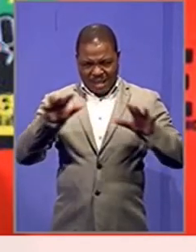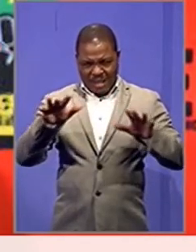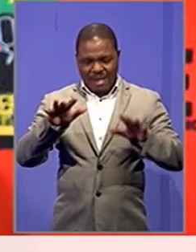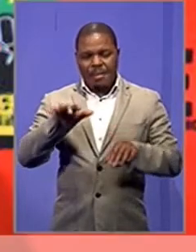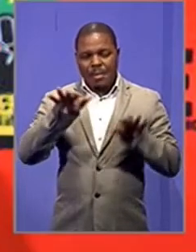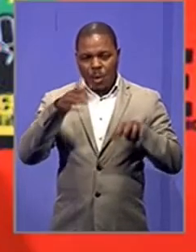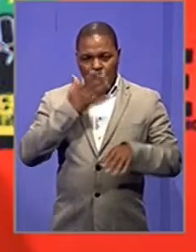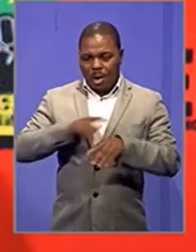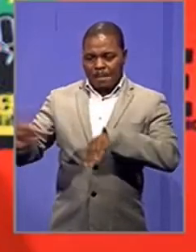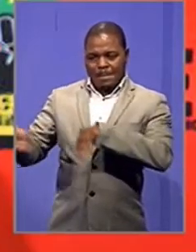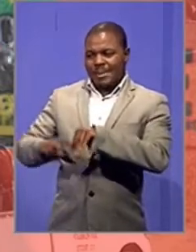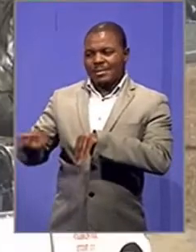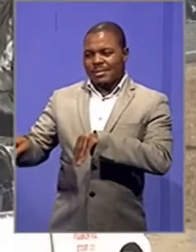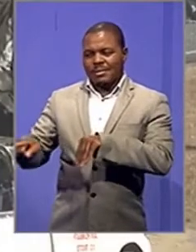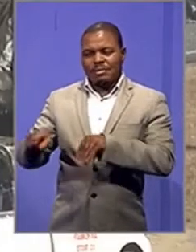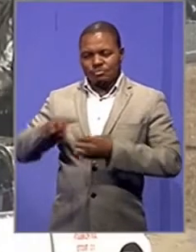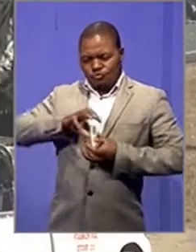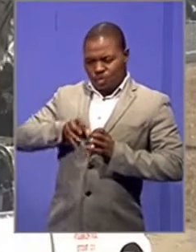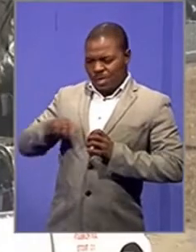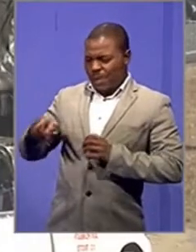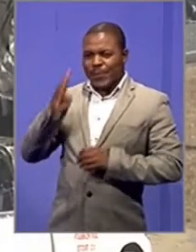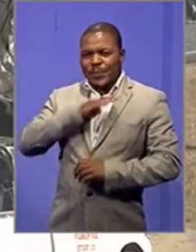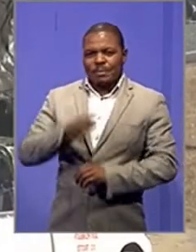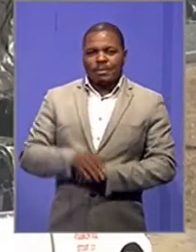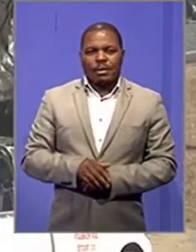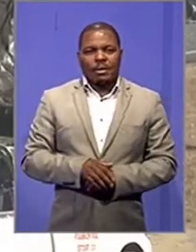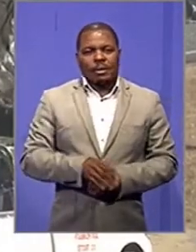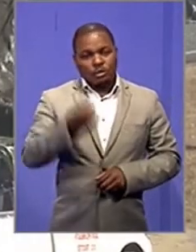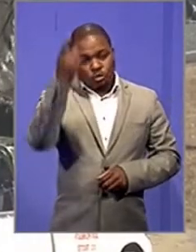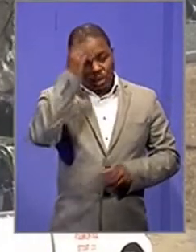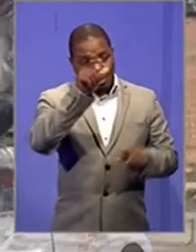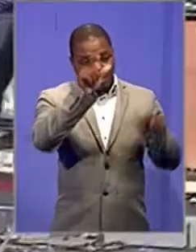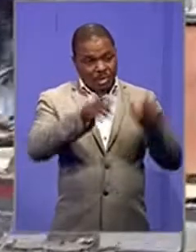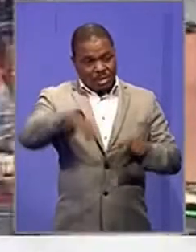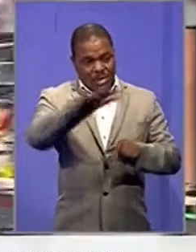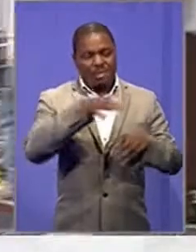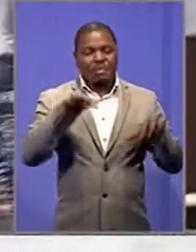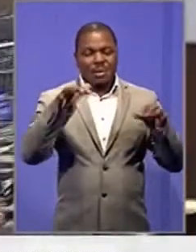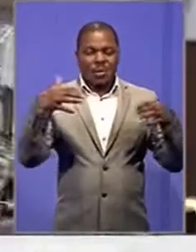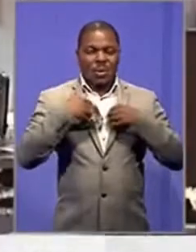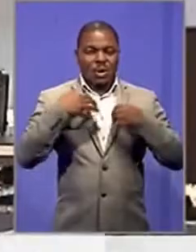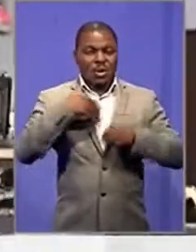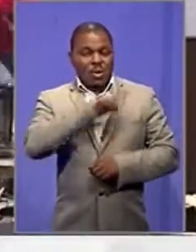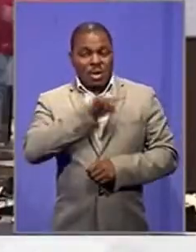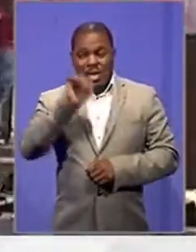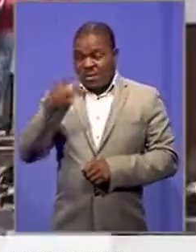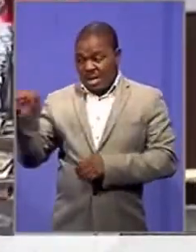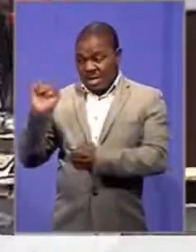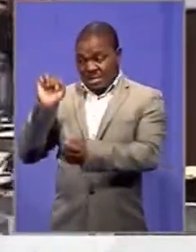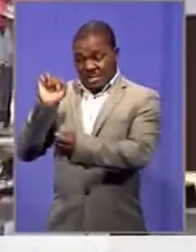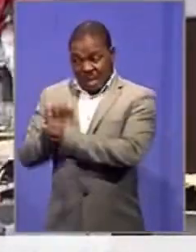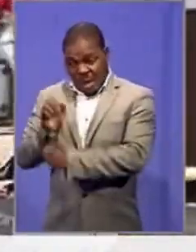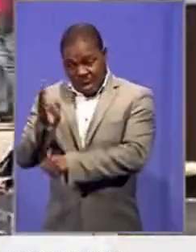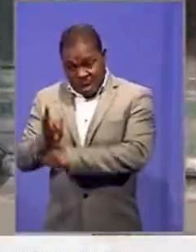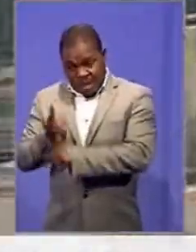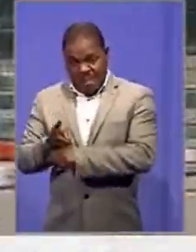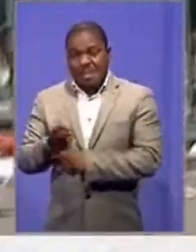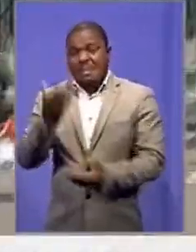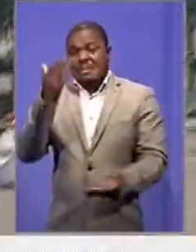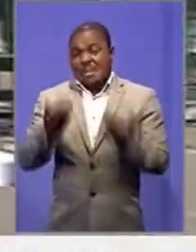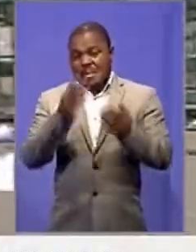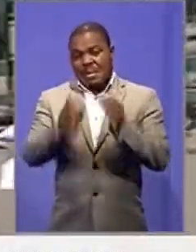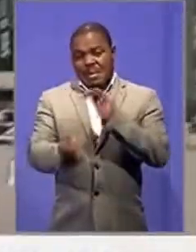punish as opposed to correct. Kabagare baagi bangwe ba kwa Durban ba re ba tshongwa ke gore fa moporesidente a ka tshwarwa go ka nna ganna go a